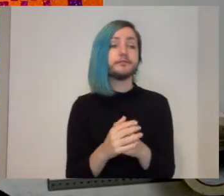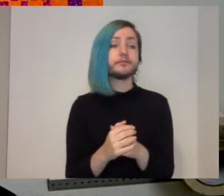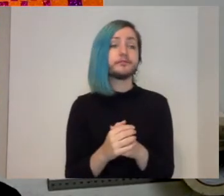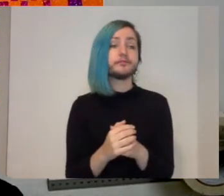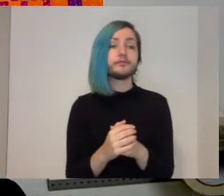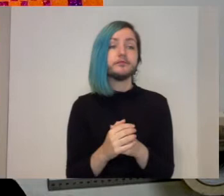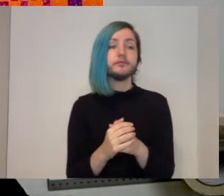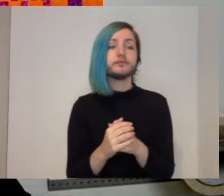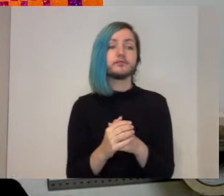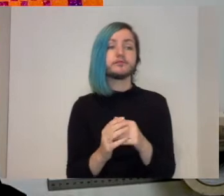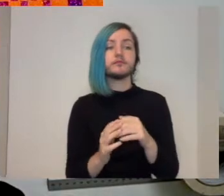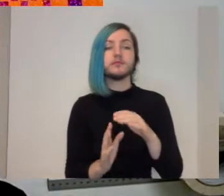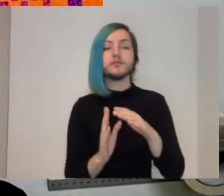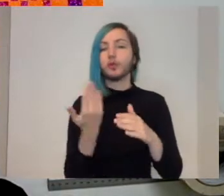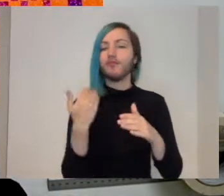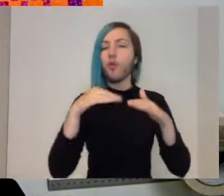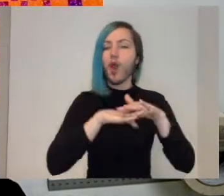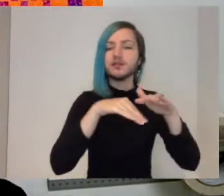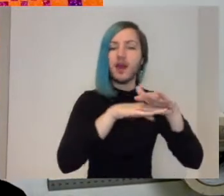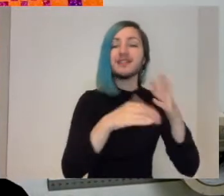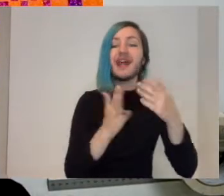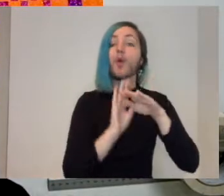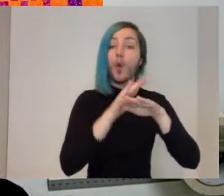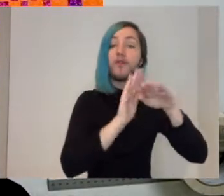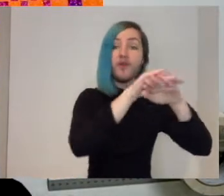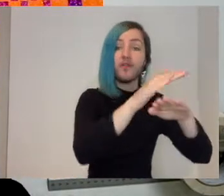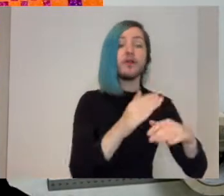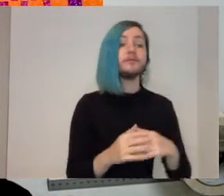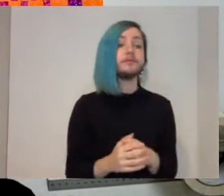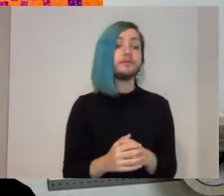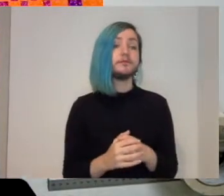done. So when you went under twice, now you go over twice.